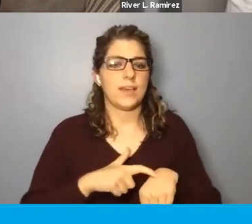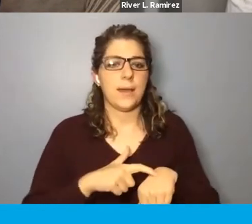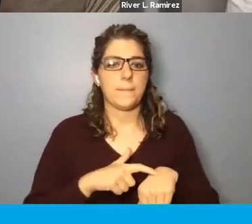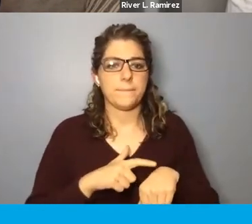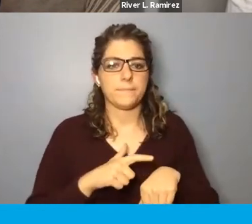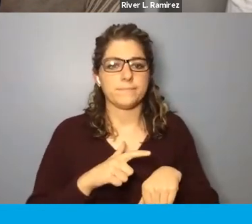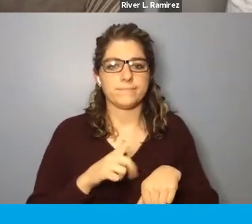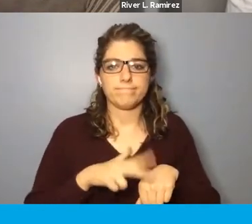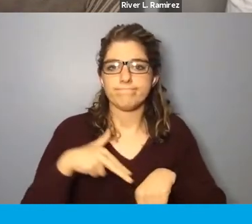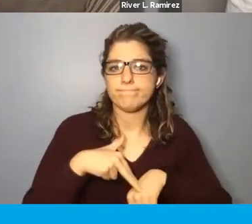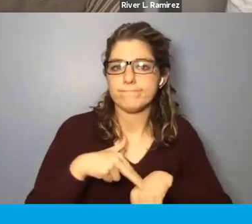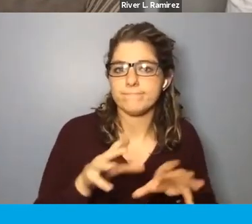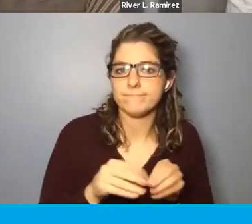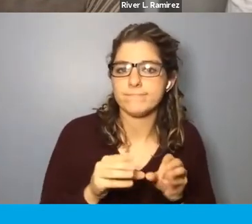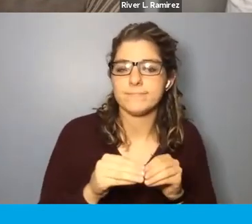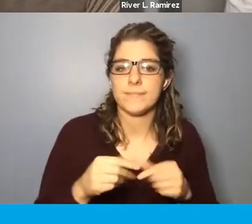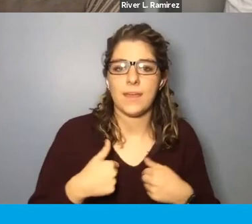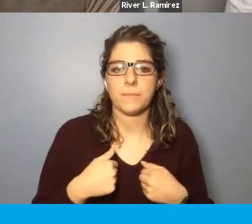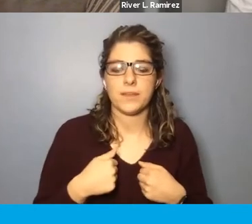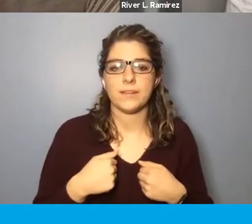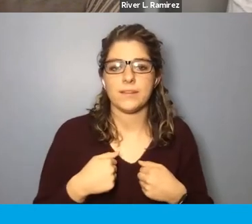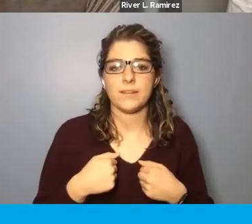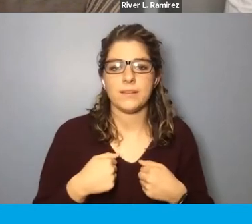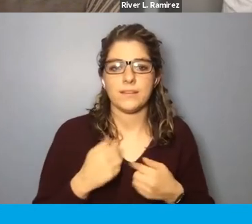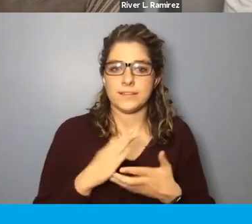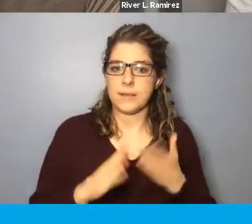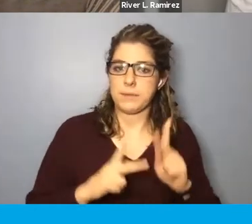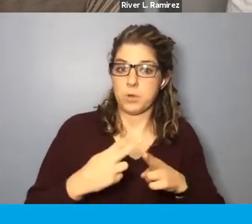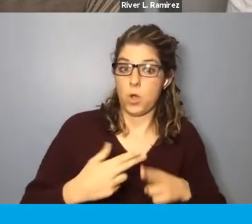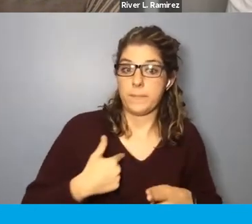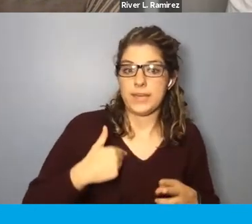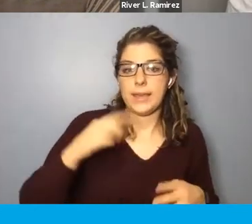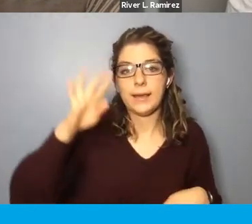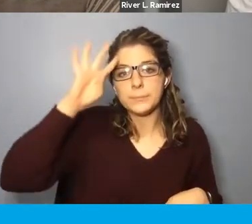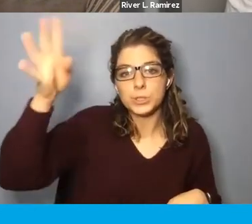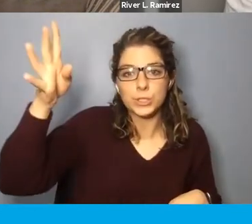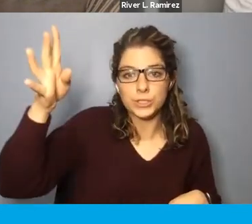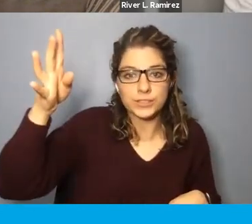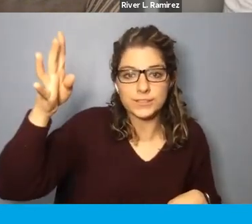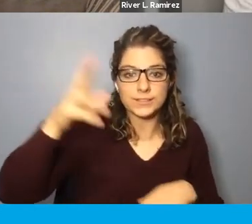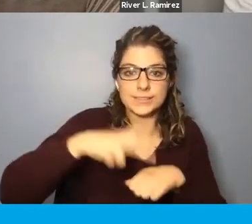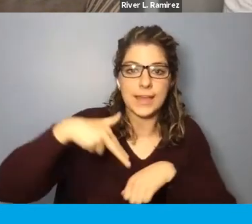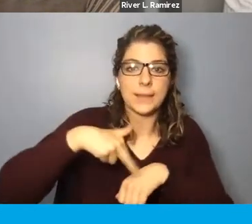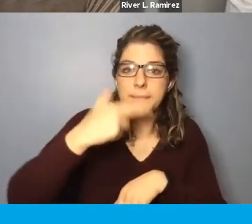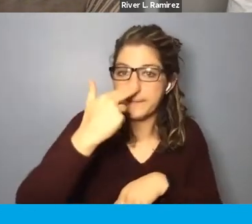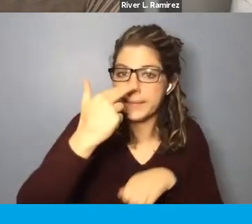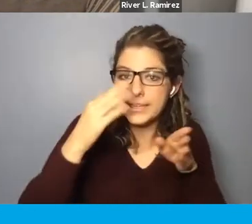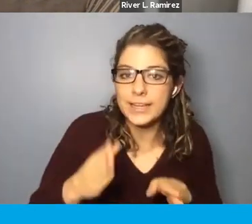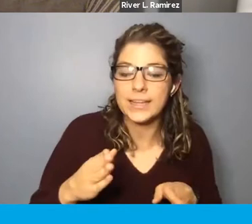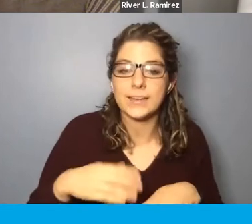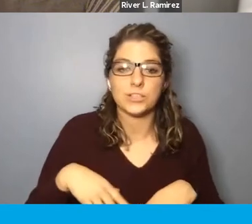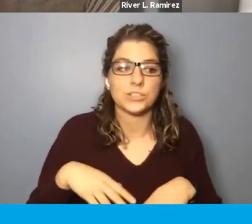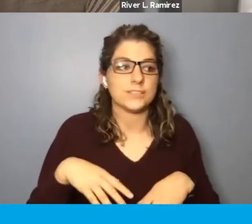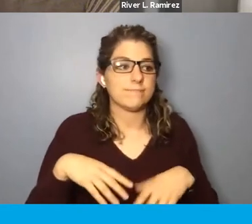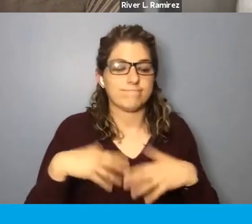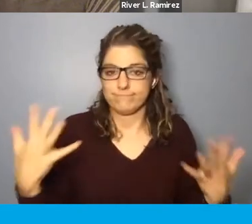in stand-up and stuff, I had been like some people call me like an absurd stand-up comedian or something, or very